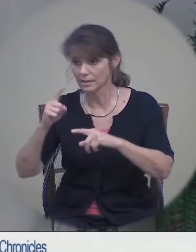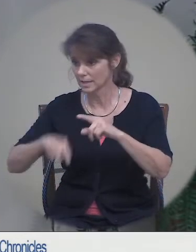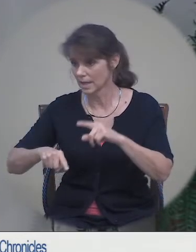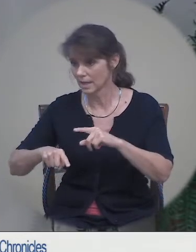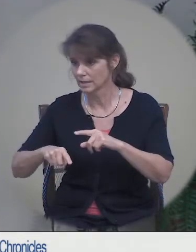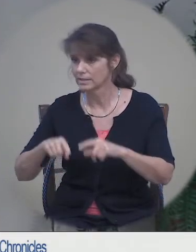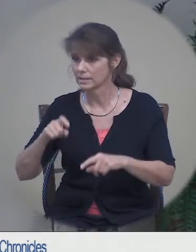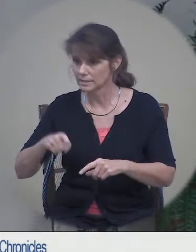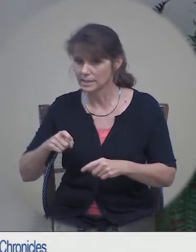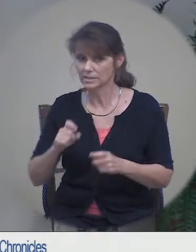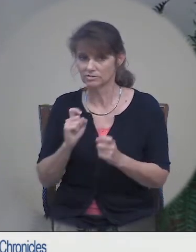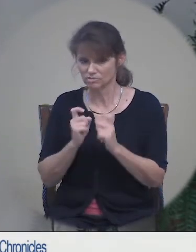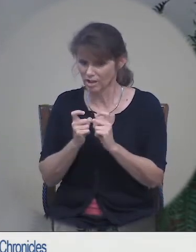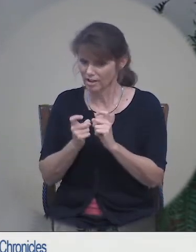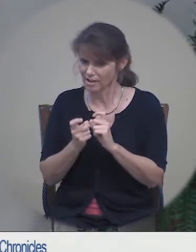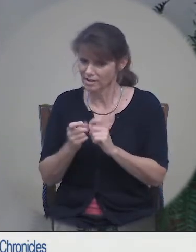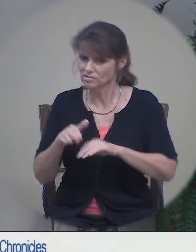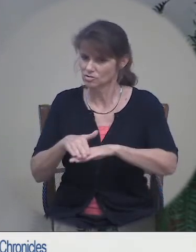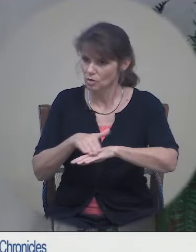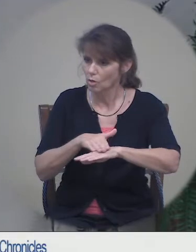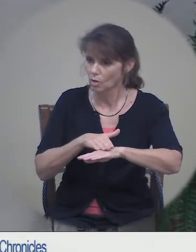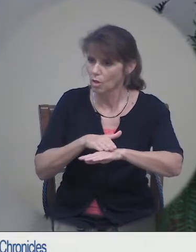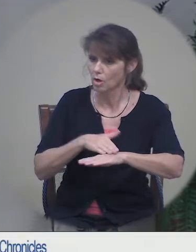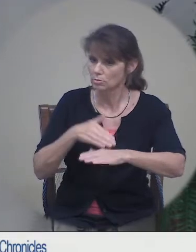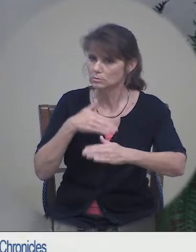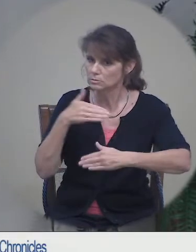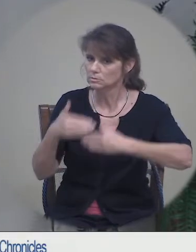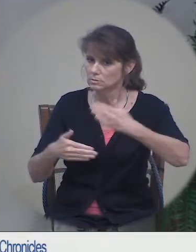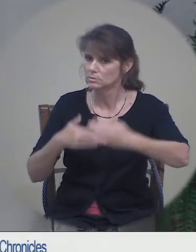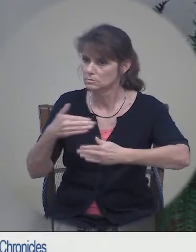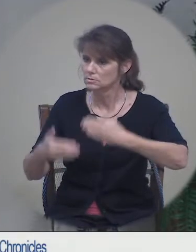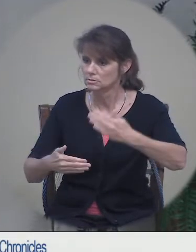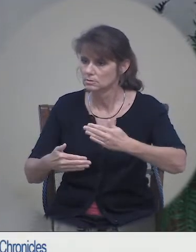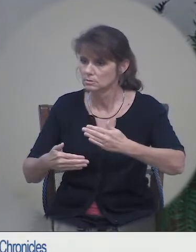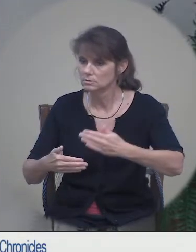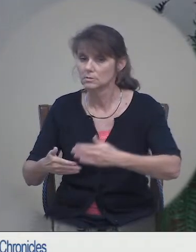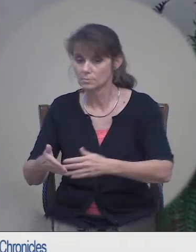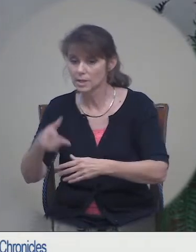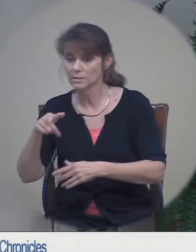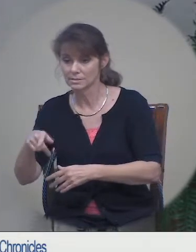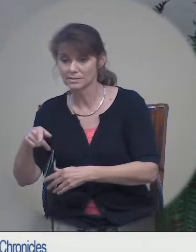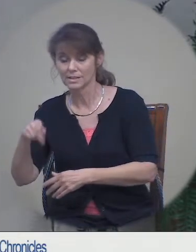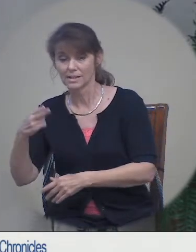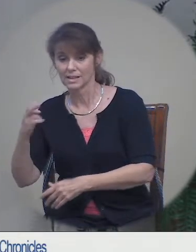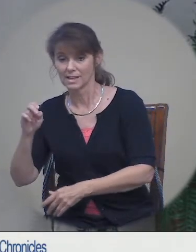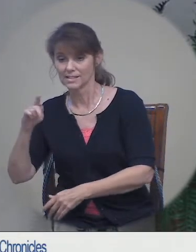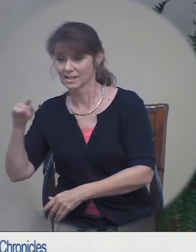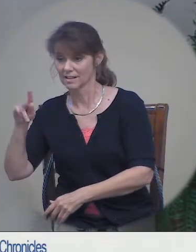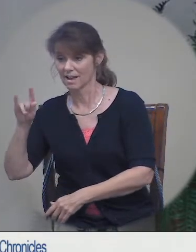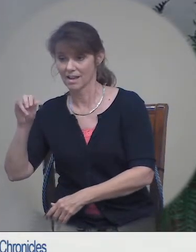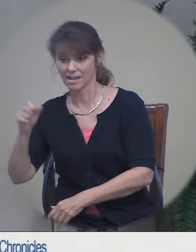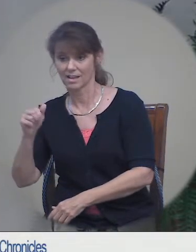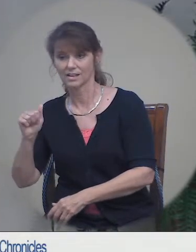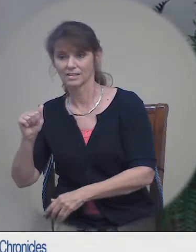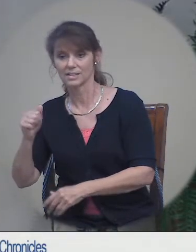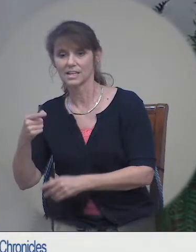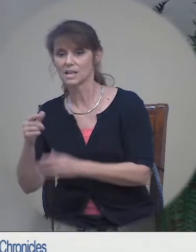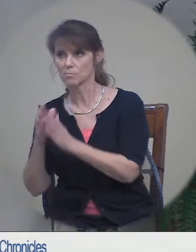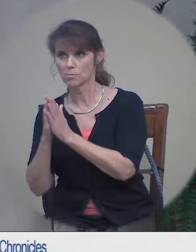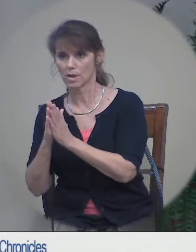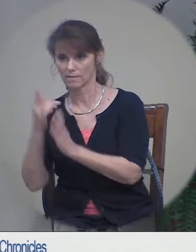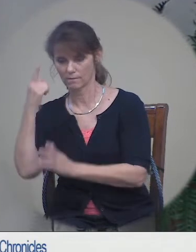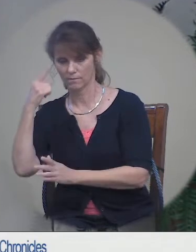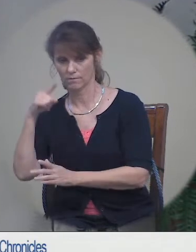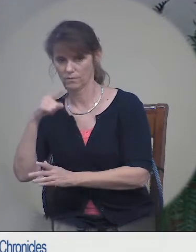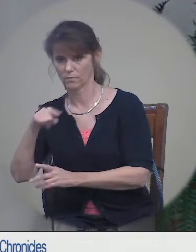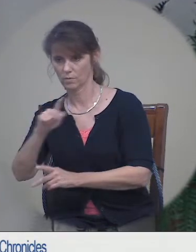After generations, it takes a while. But he prayed. I really liked also where it, instead of using